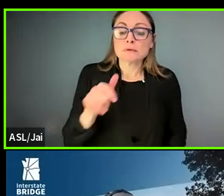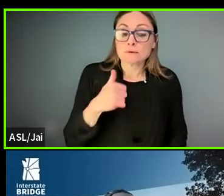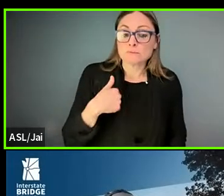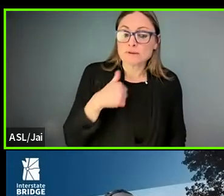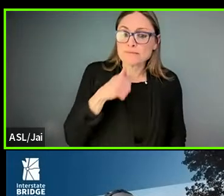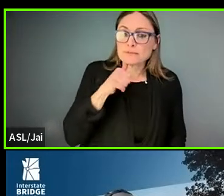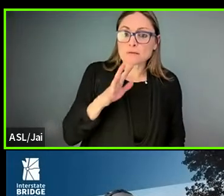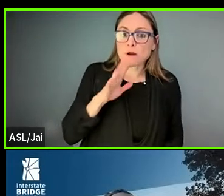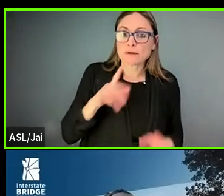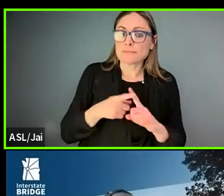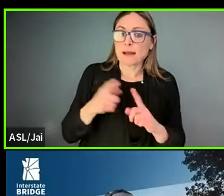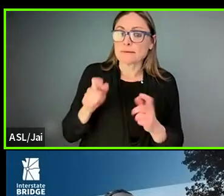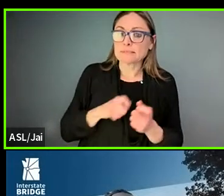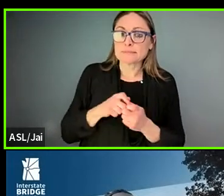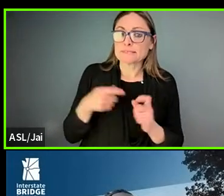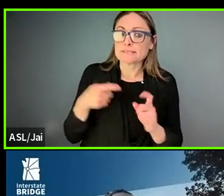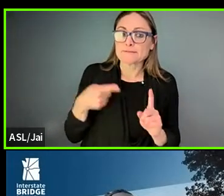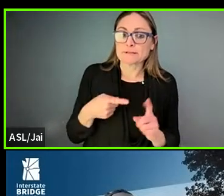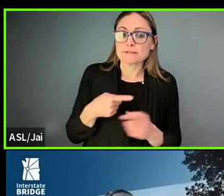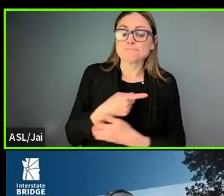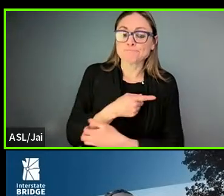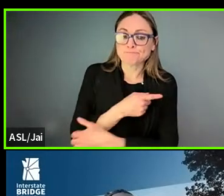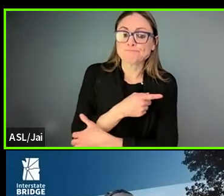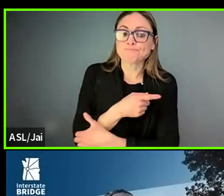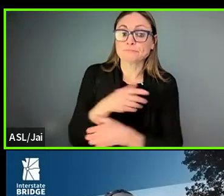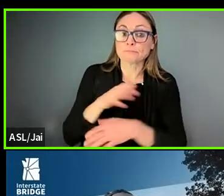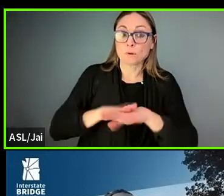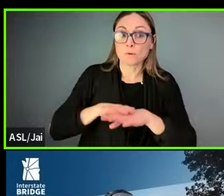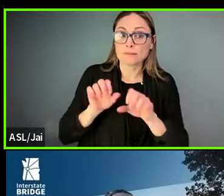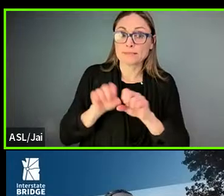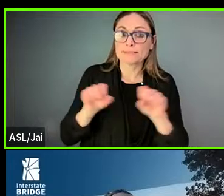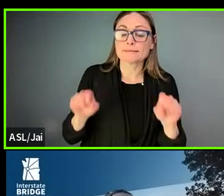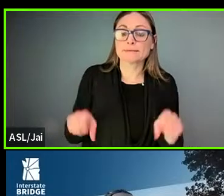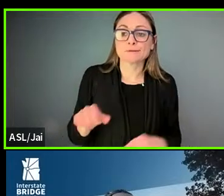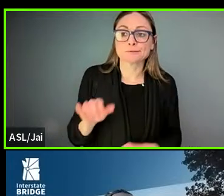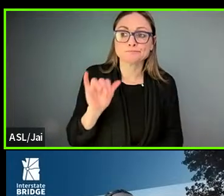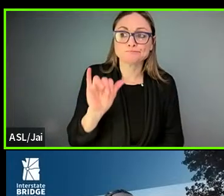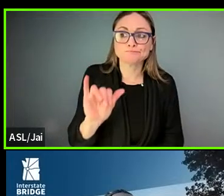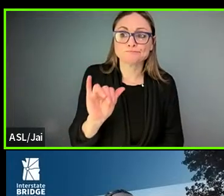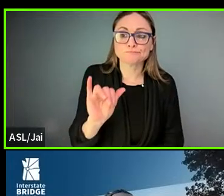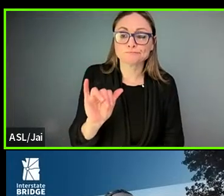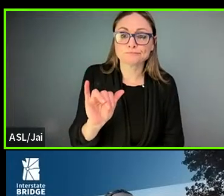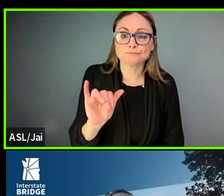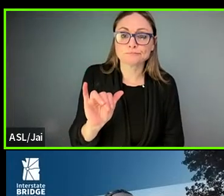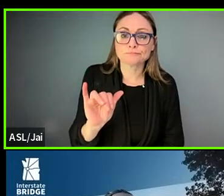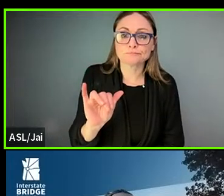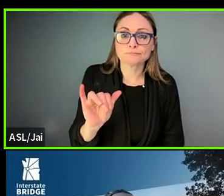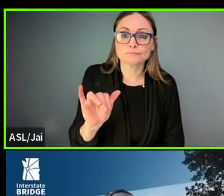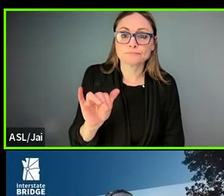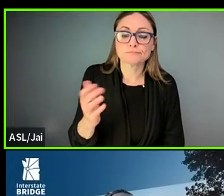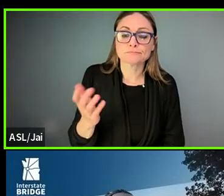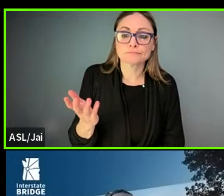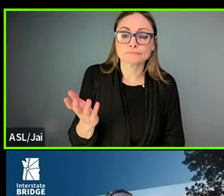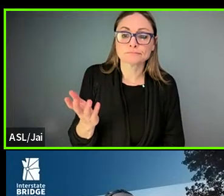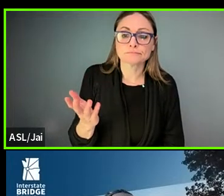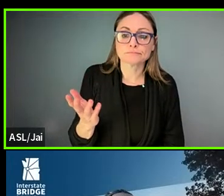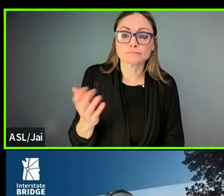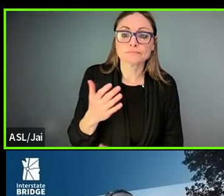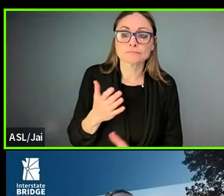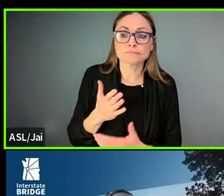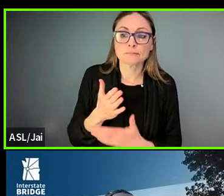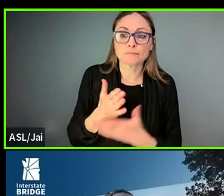specifically on the station, but generally it would be part of the sort